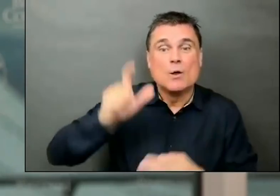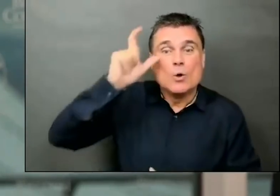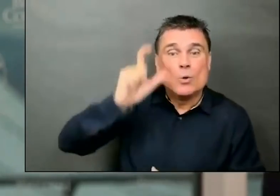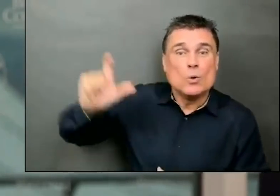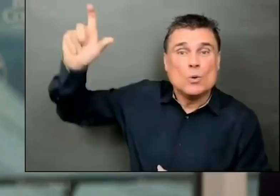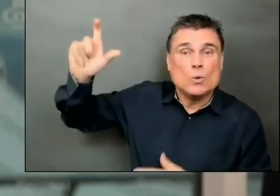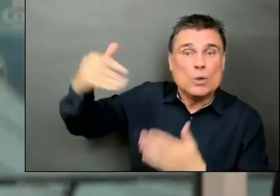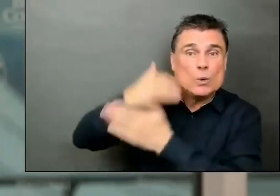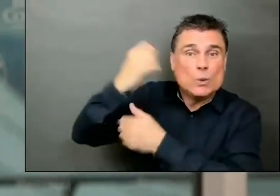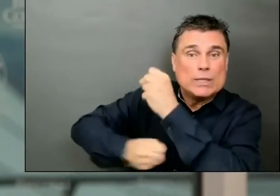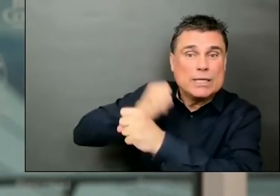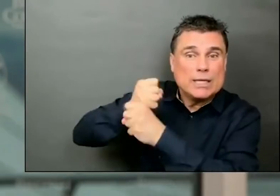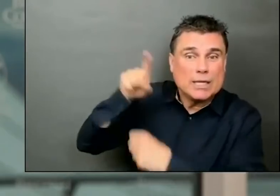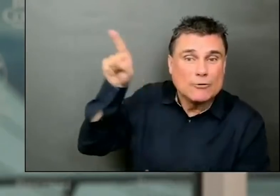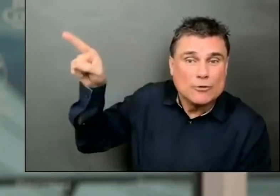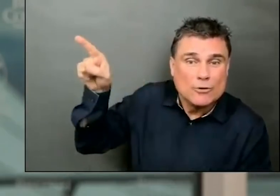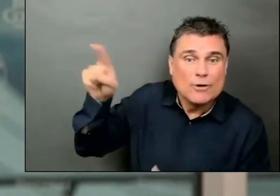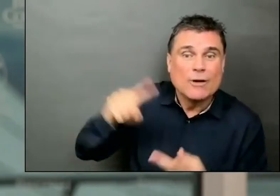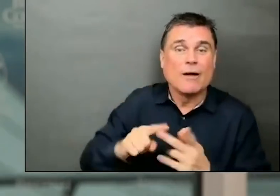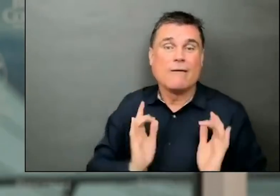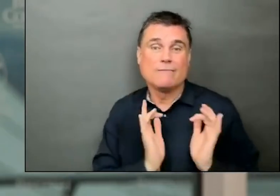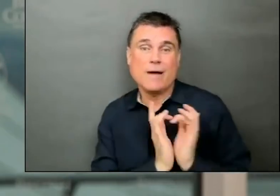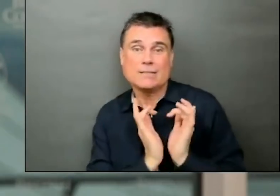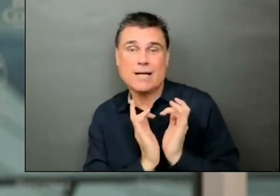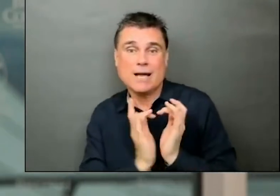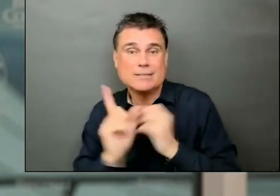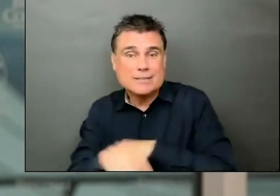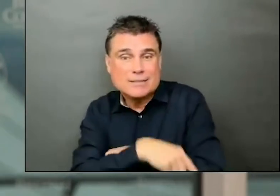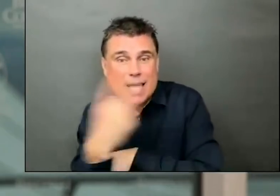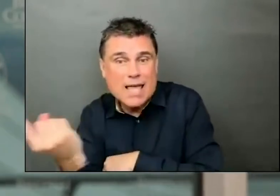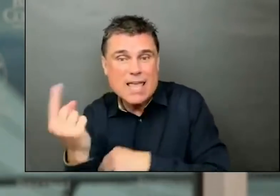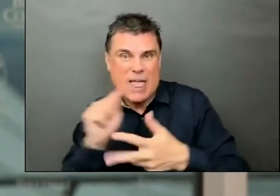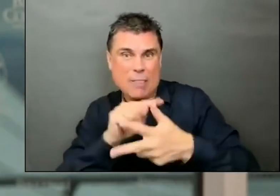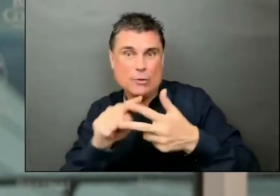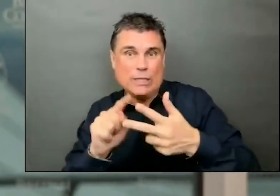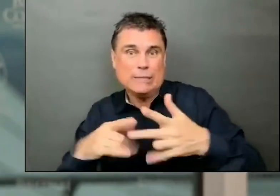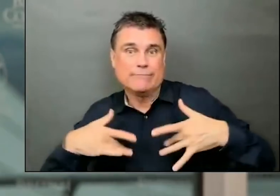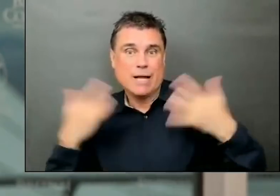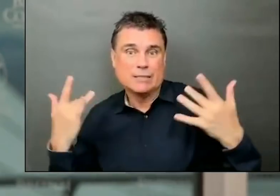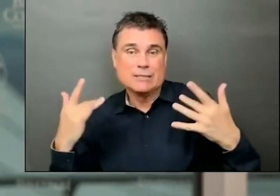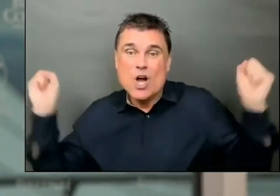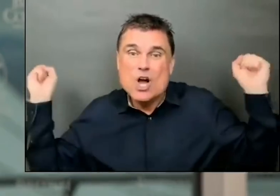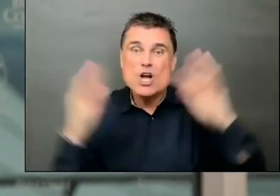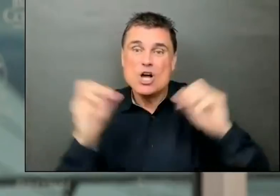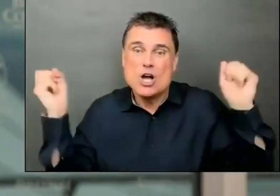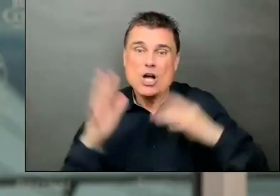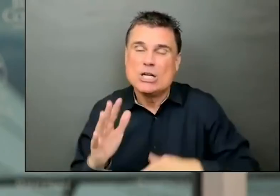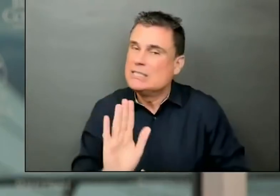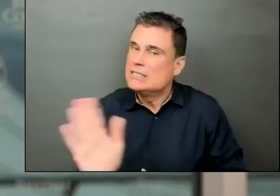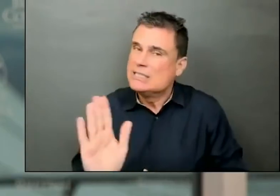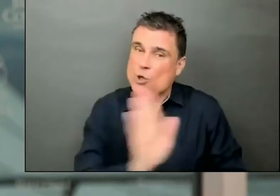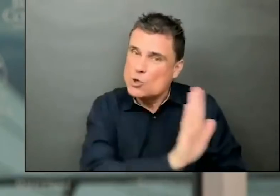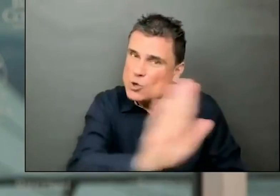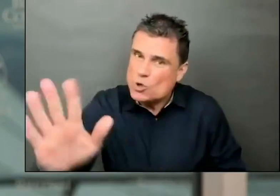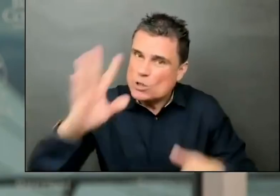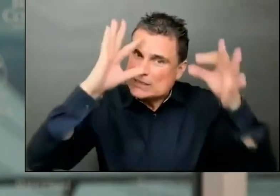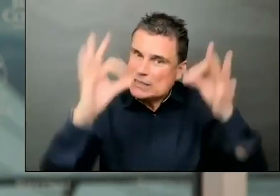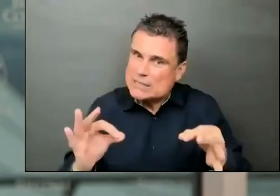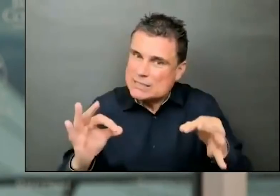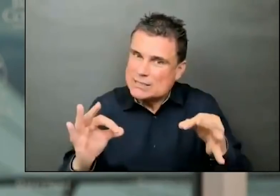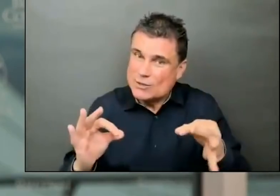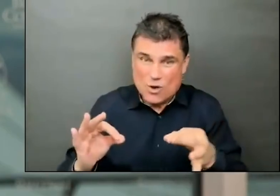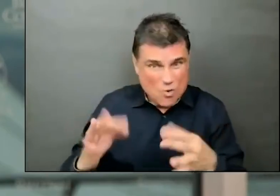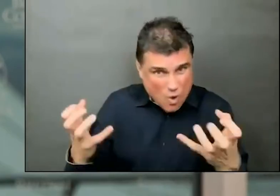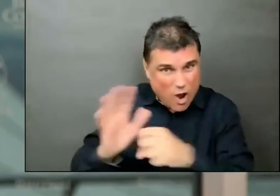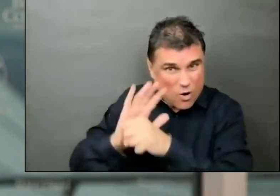important opportunity for us to either allow the virus to spread or to slow it down even more. Whether